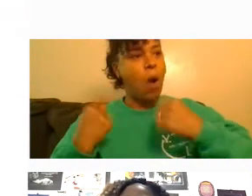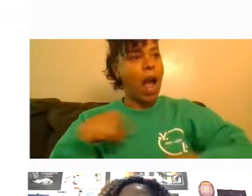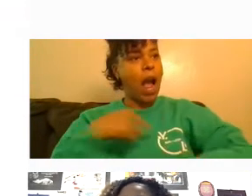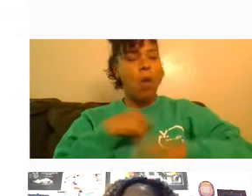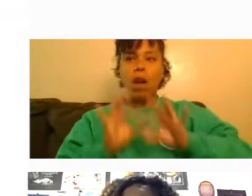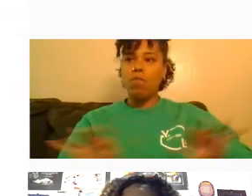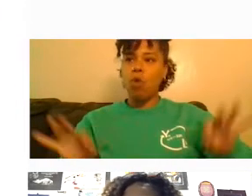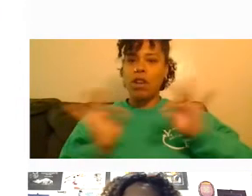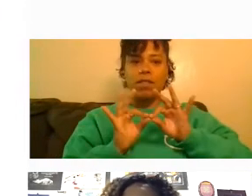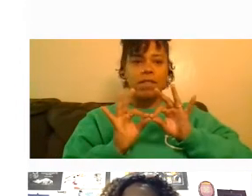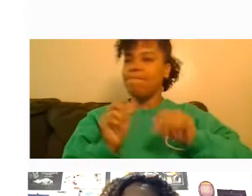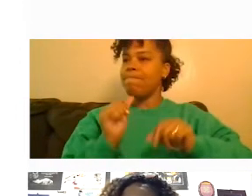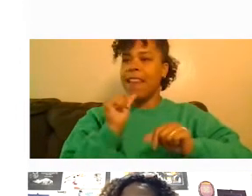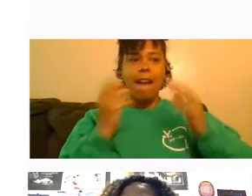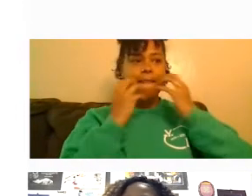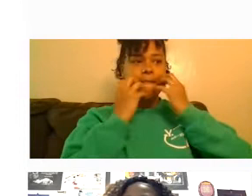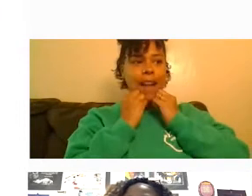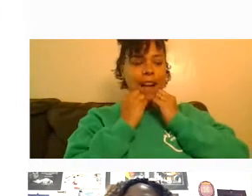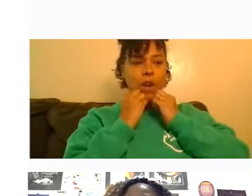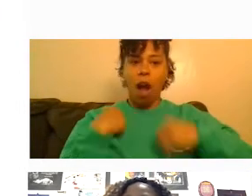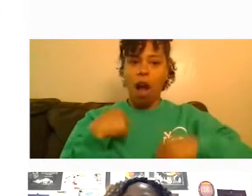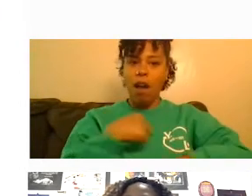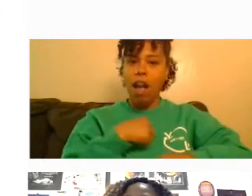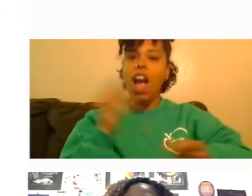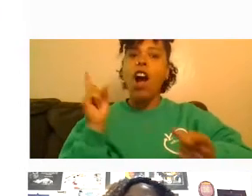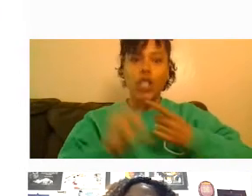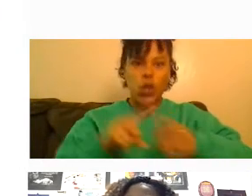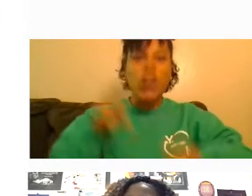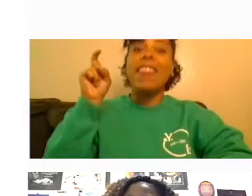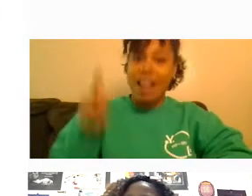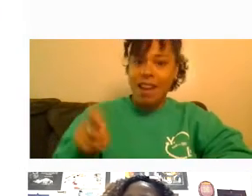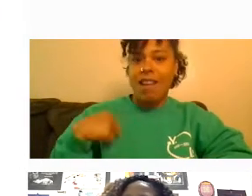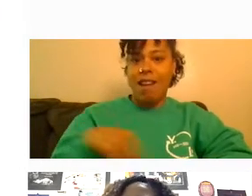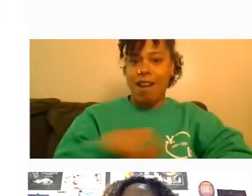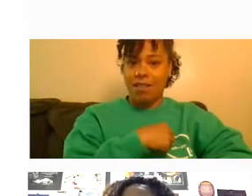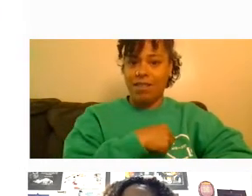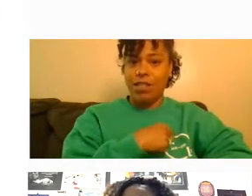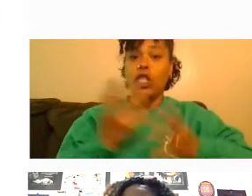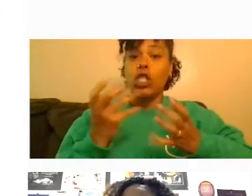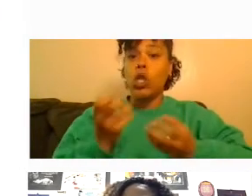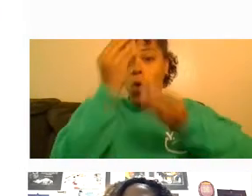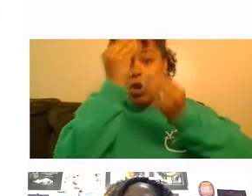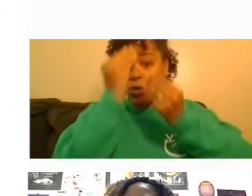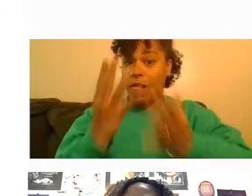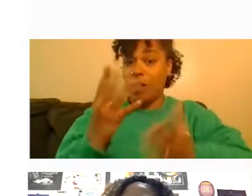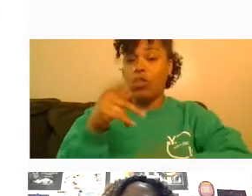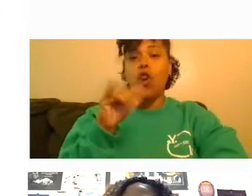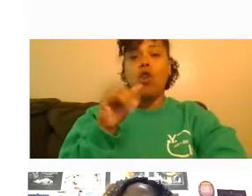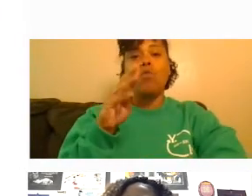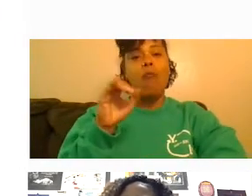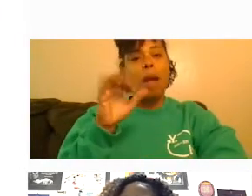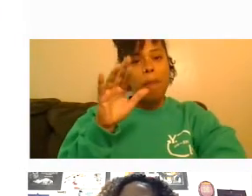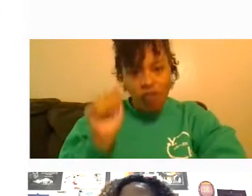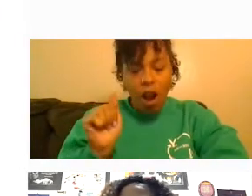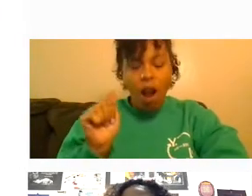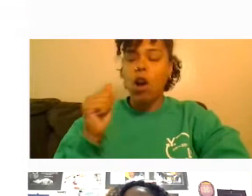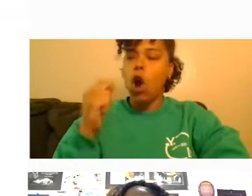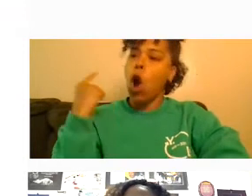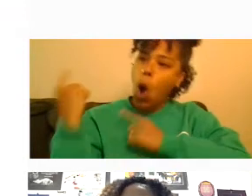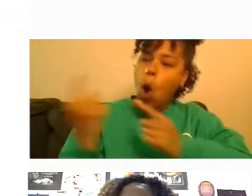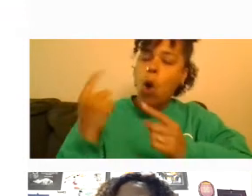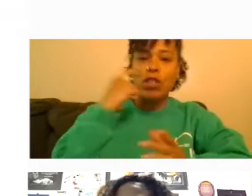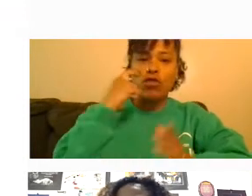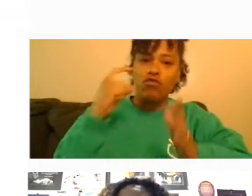until they needed us, okay? So I want you to know that Primerica has always recognized how important the